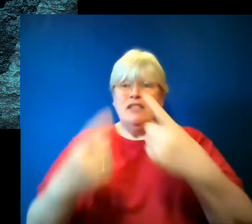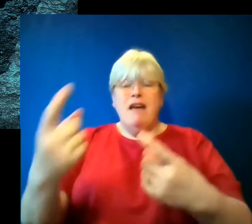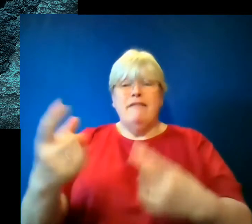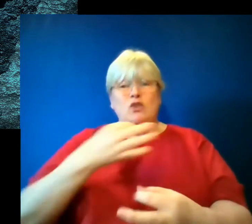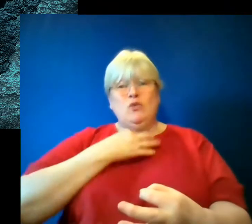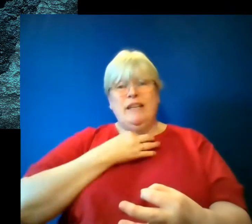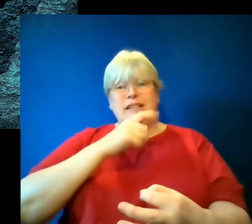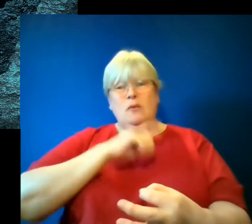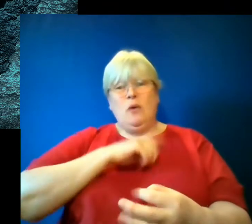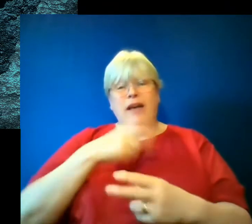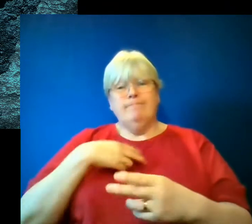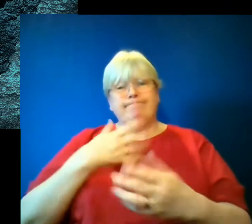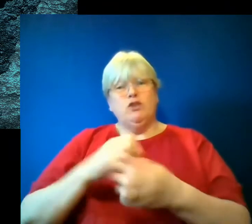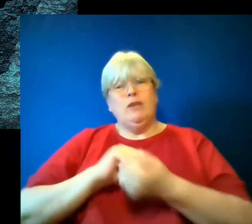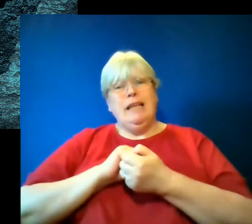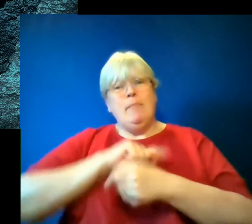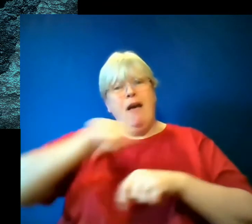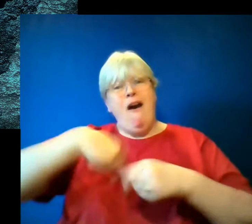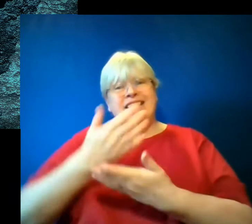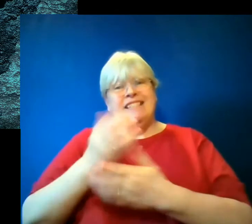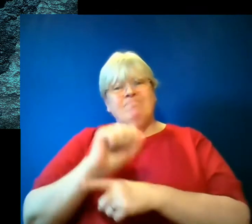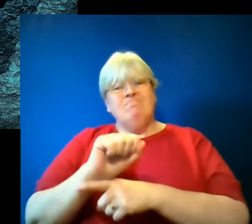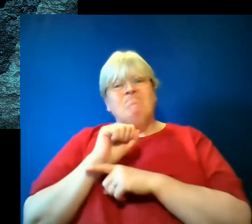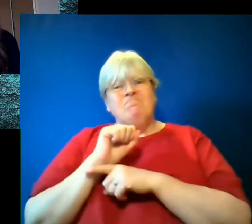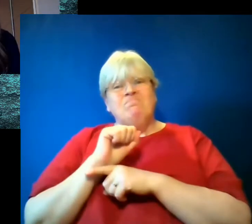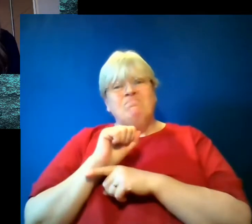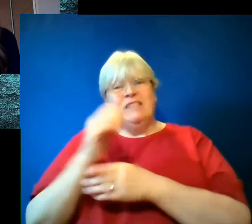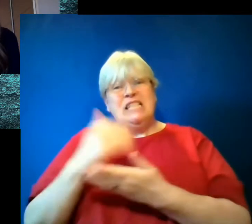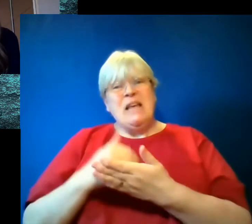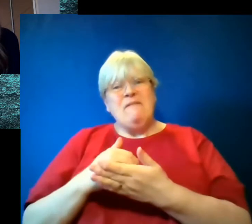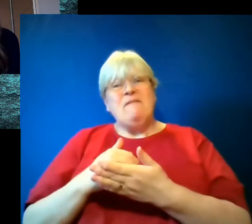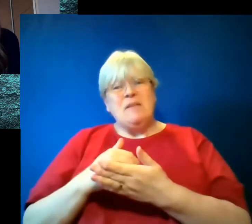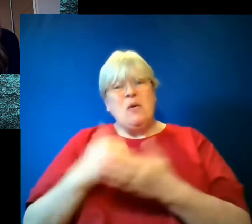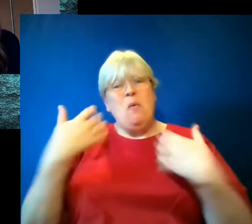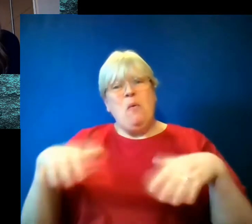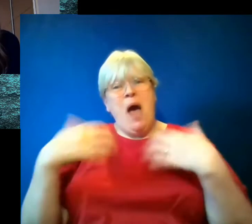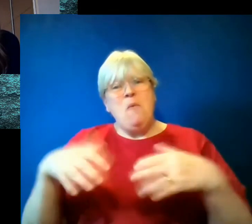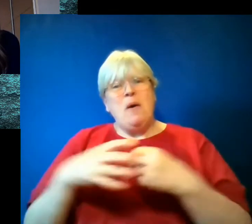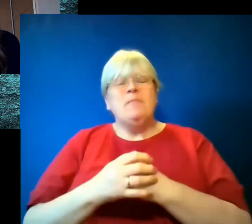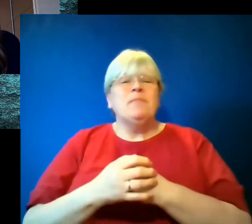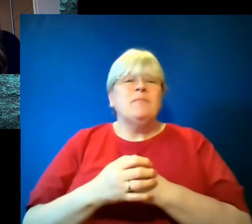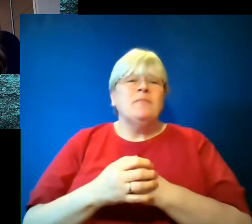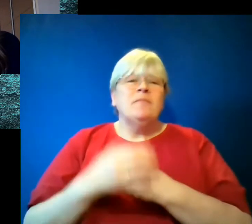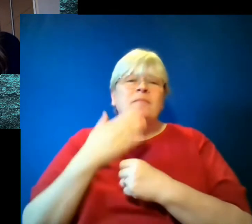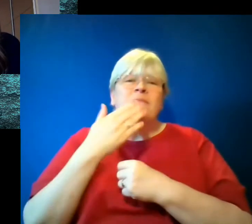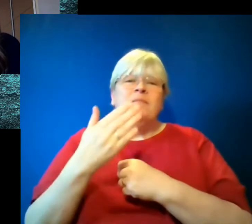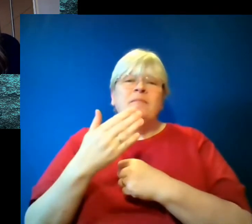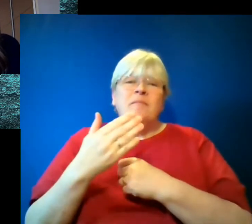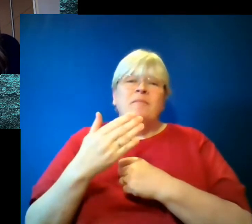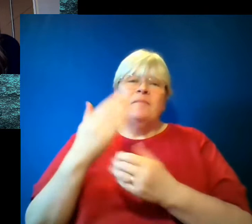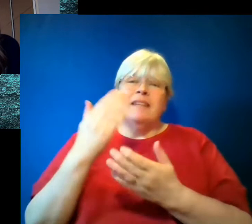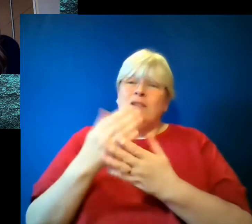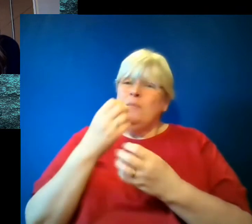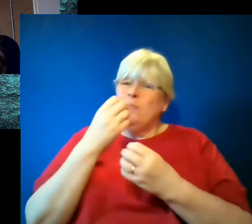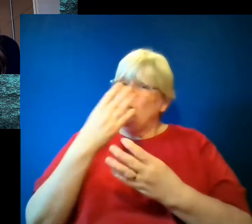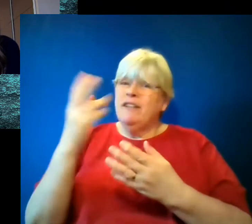keep other people safe, which I think is a colossal thing to do. Yeah. Thank you. And it is beautiful to read and just